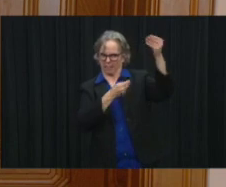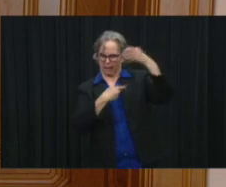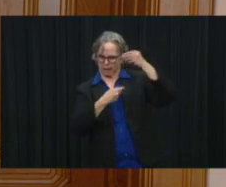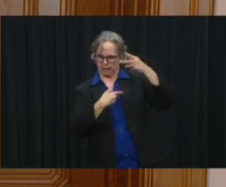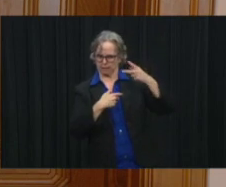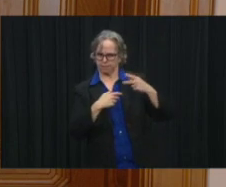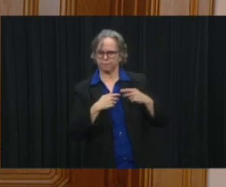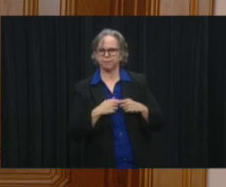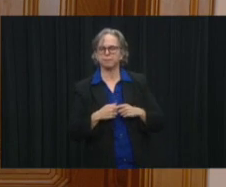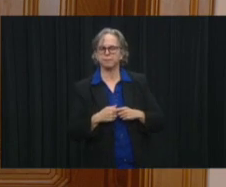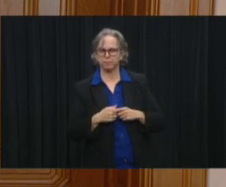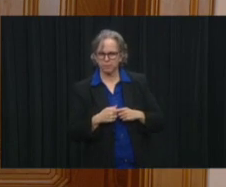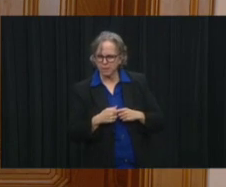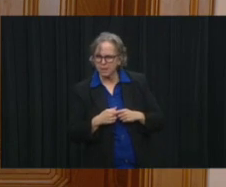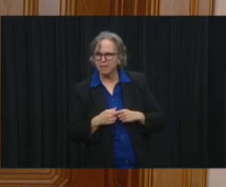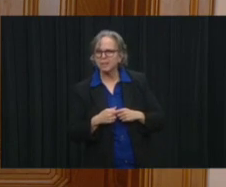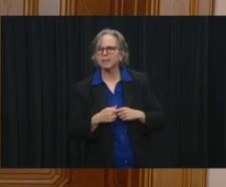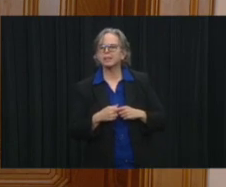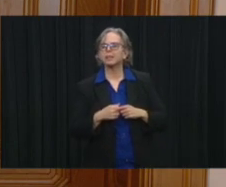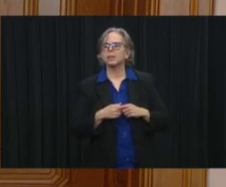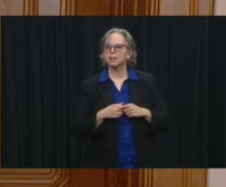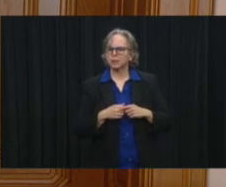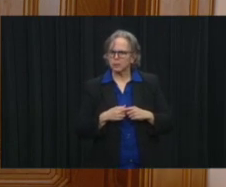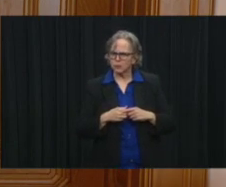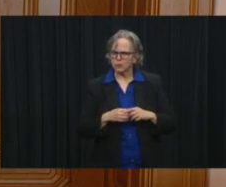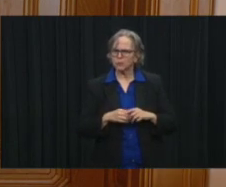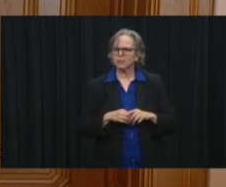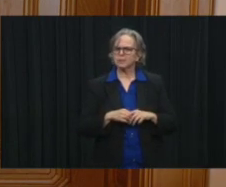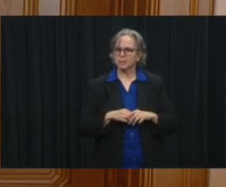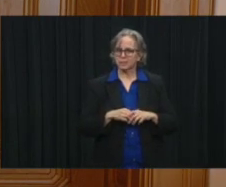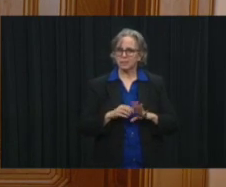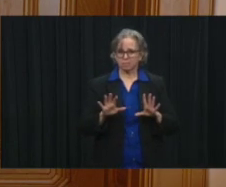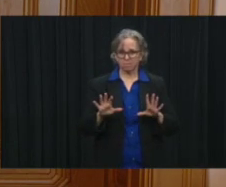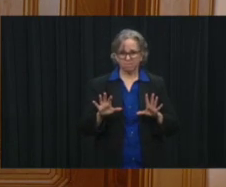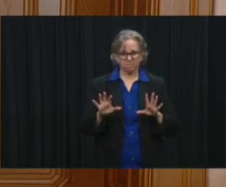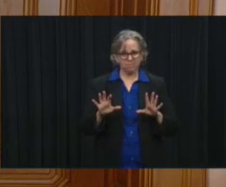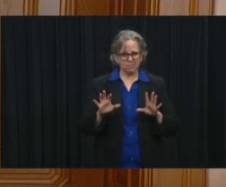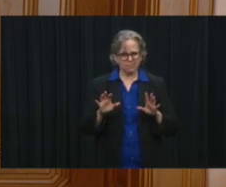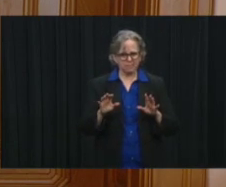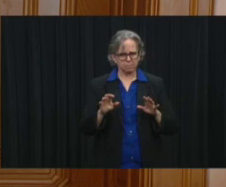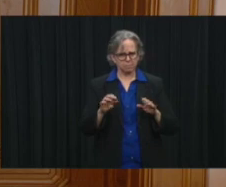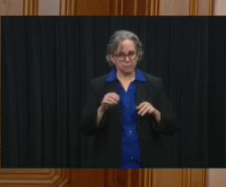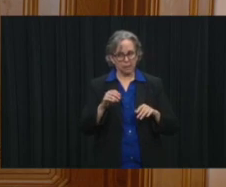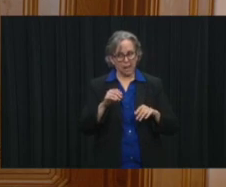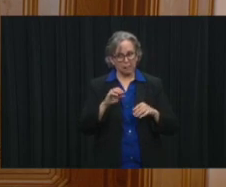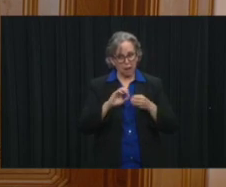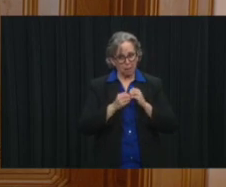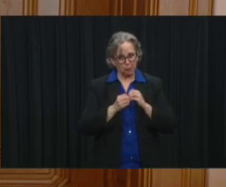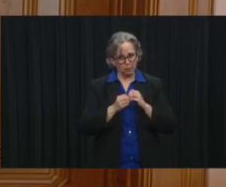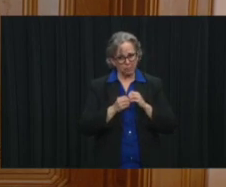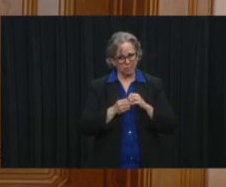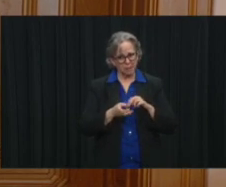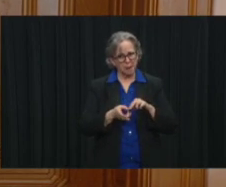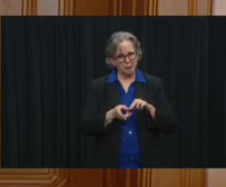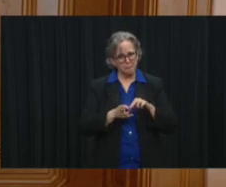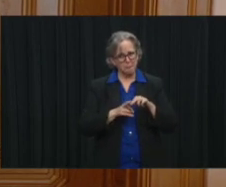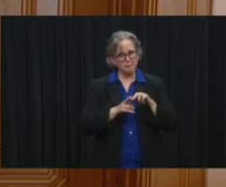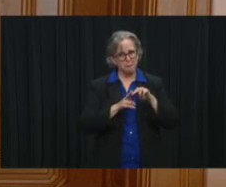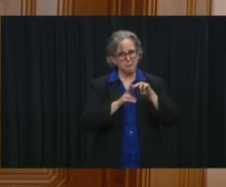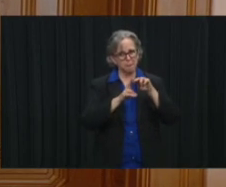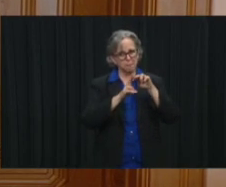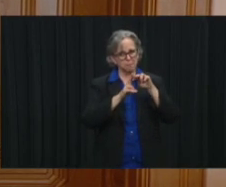within about 2 weeks, and we're continuing to see it go up, but within about 2 weeks, it's going to kick in much